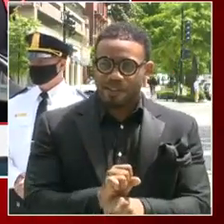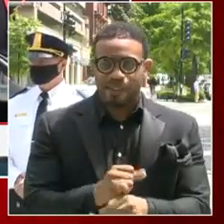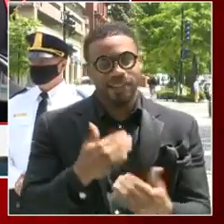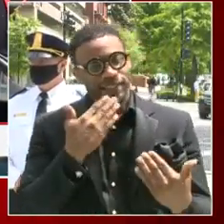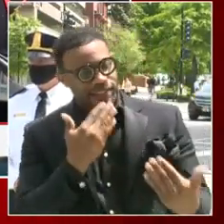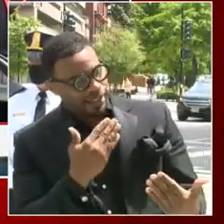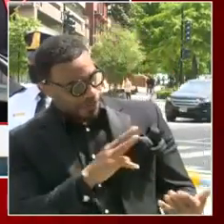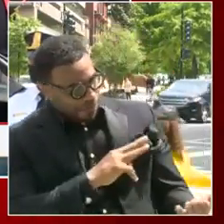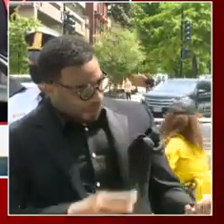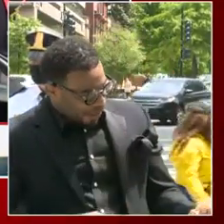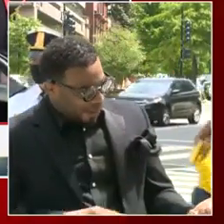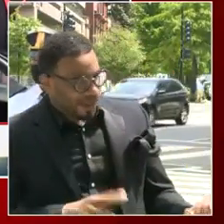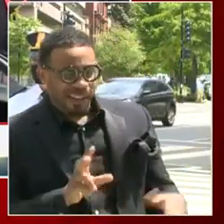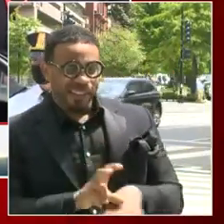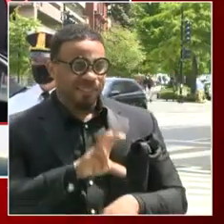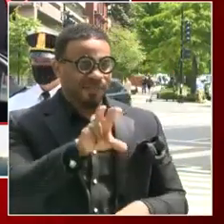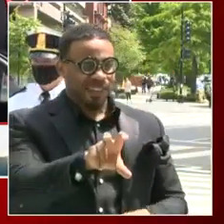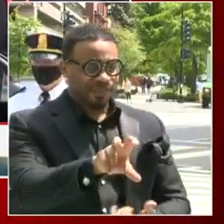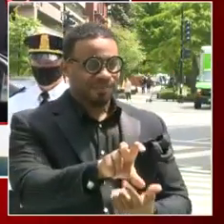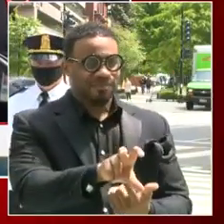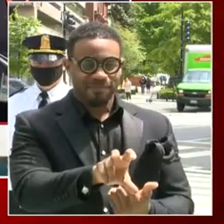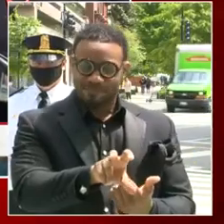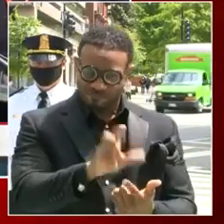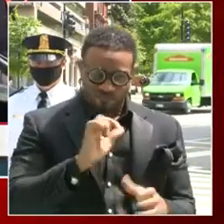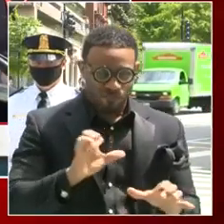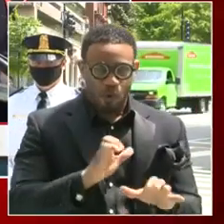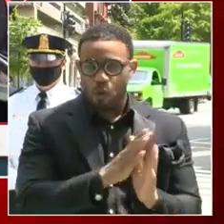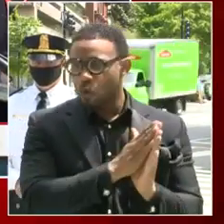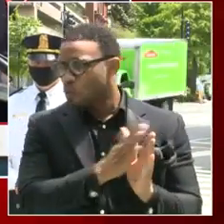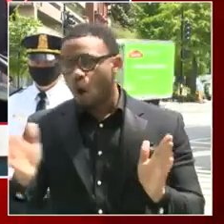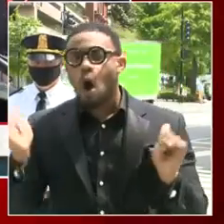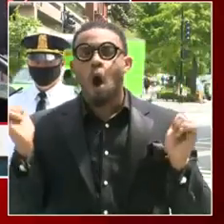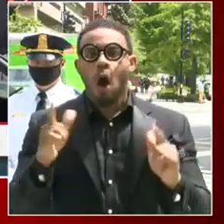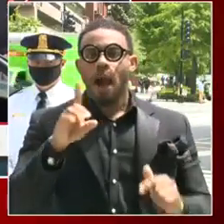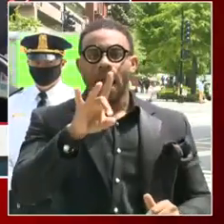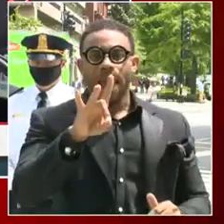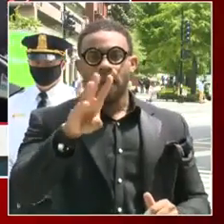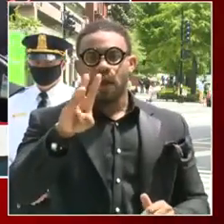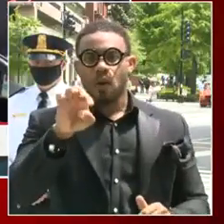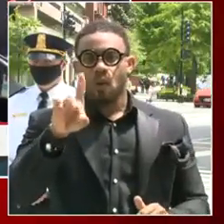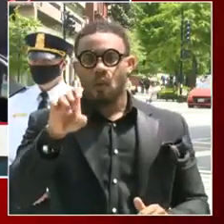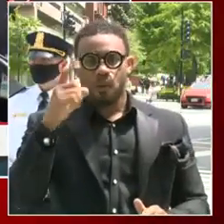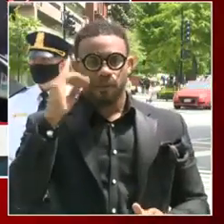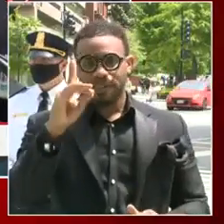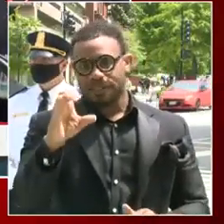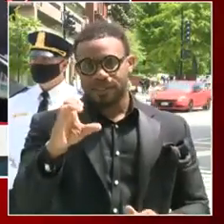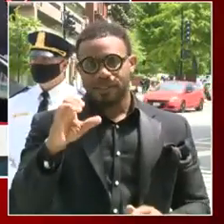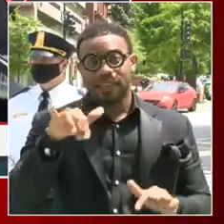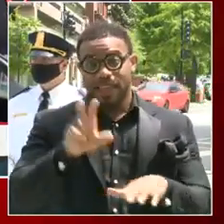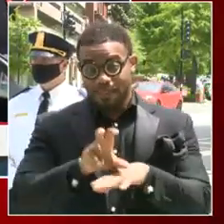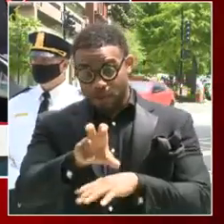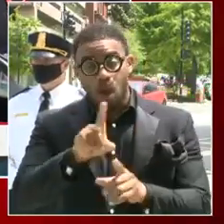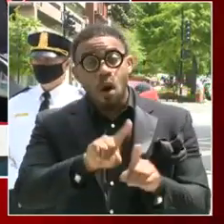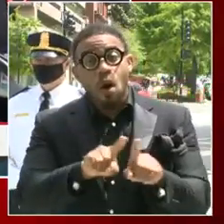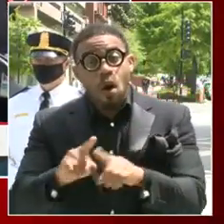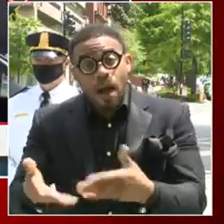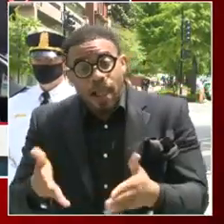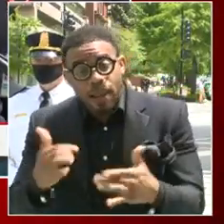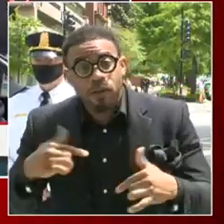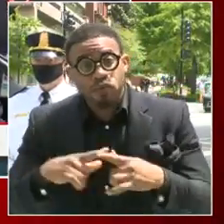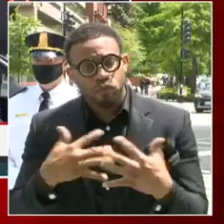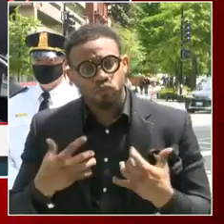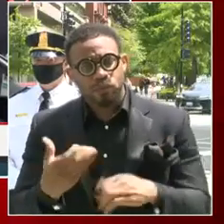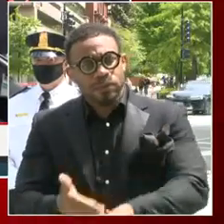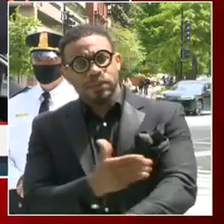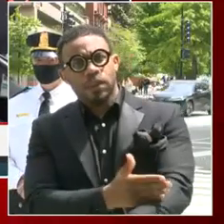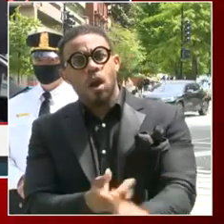thanks to Mayor Bowser's investment, we will do across all 8 wards of the district. This investment will also allow us to